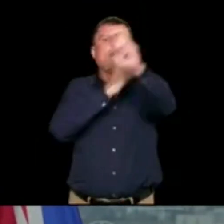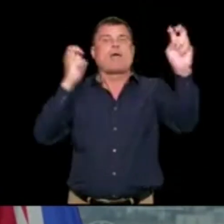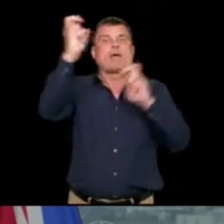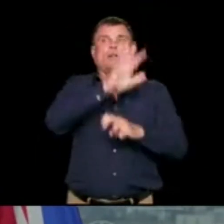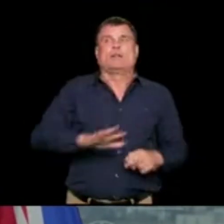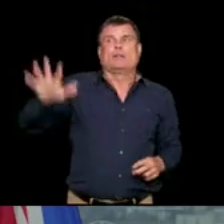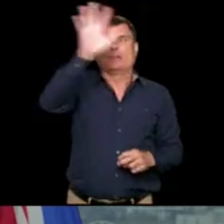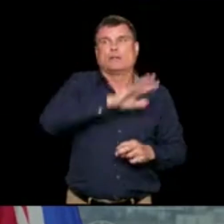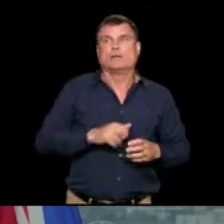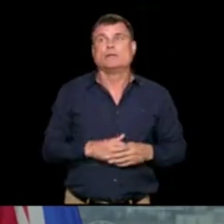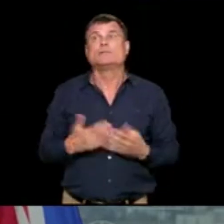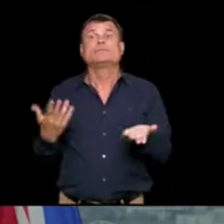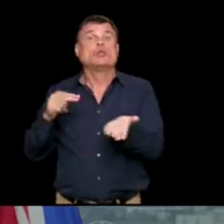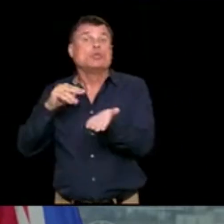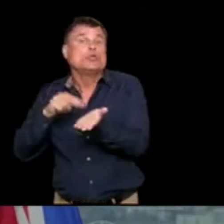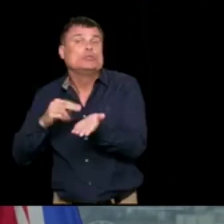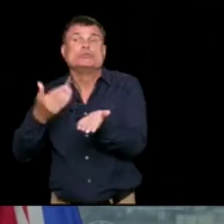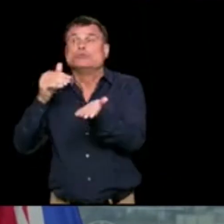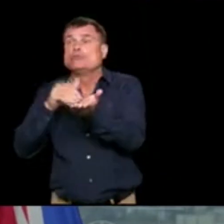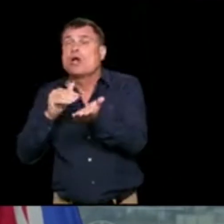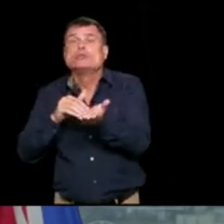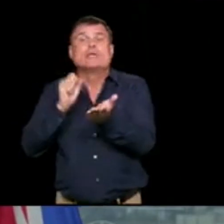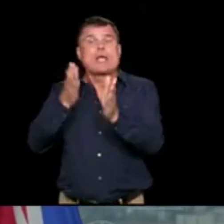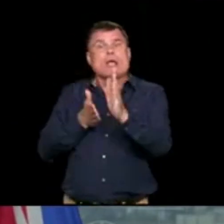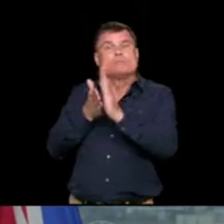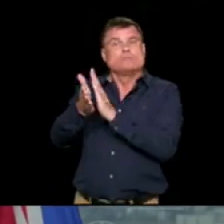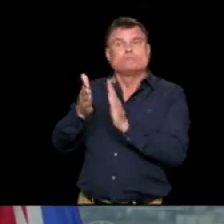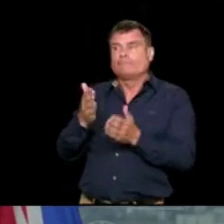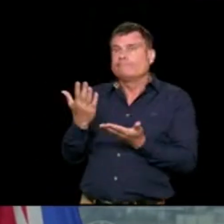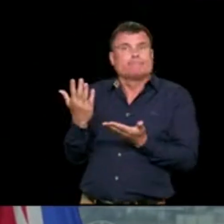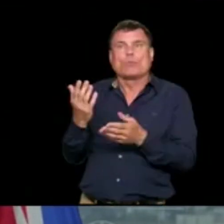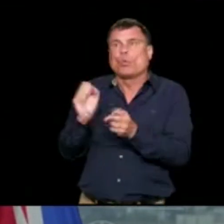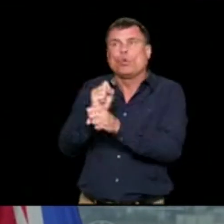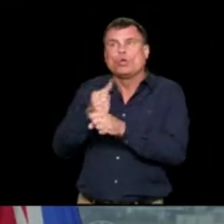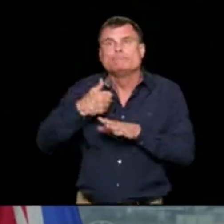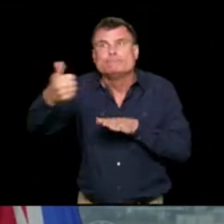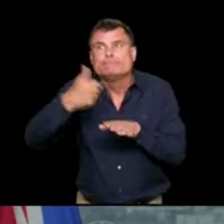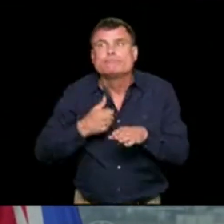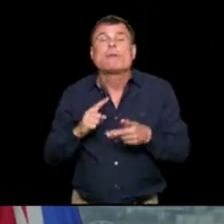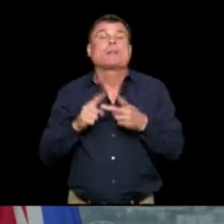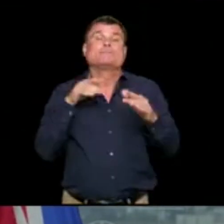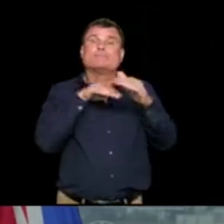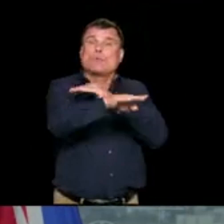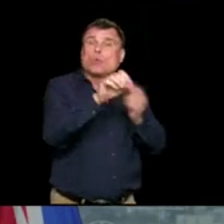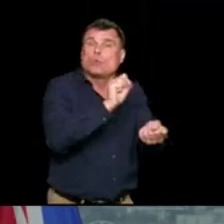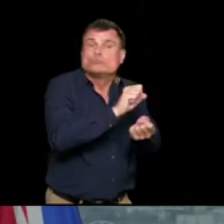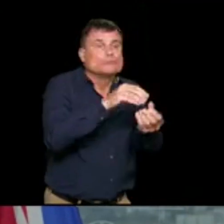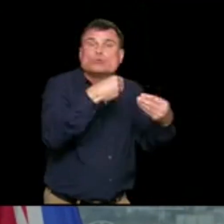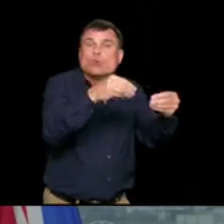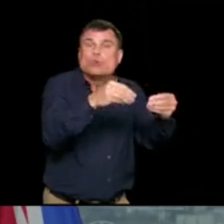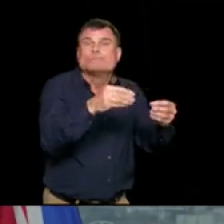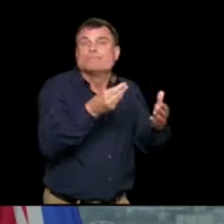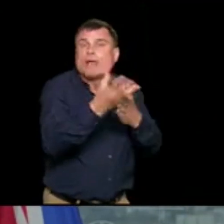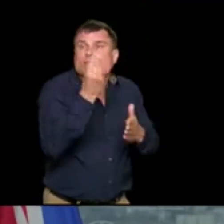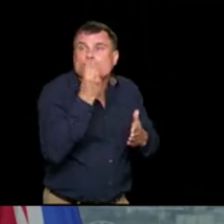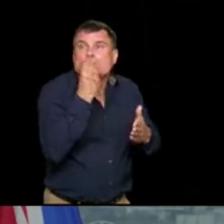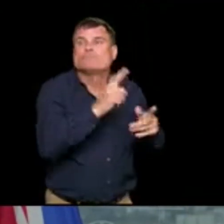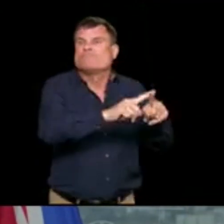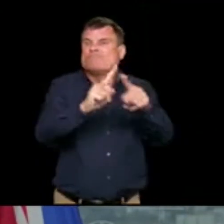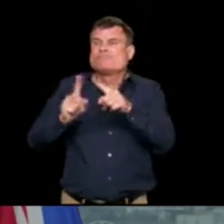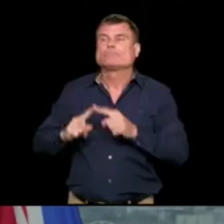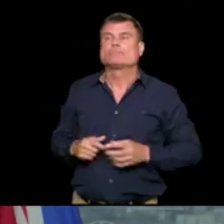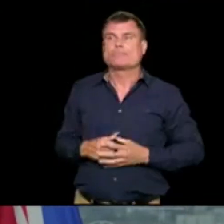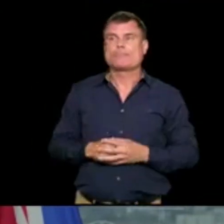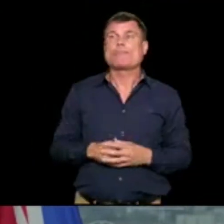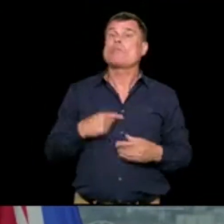to get frontline and essential workers to their jobs or people to the grocery store in safe and efficient ways. Today,